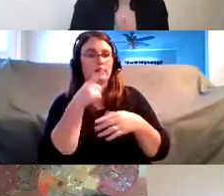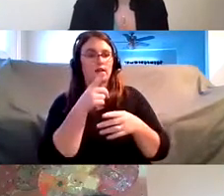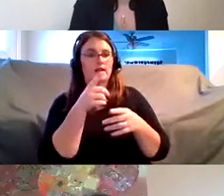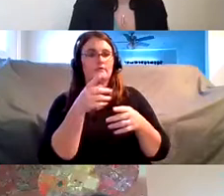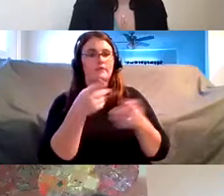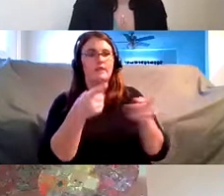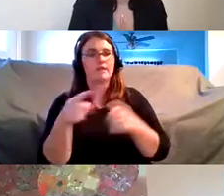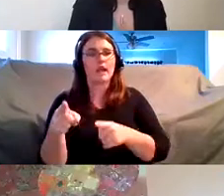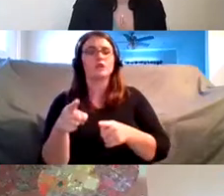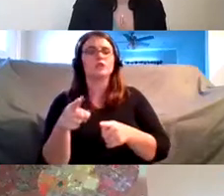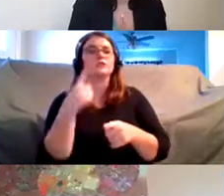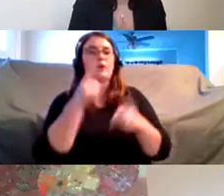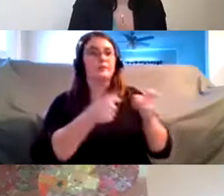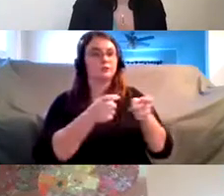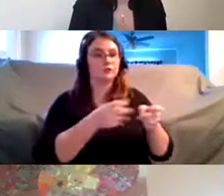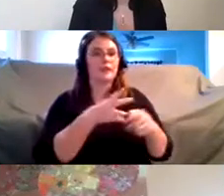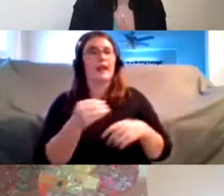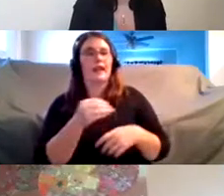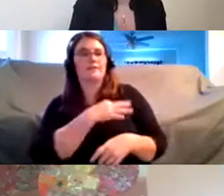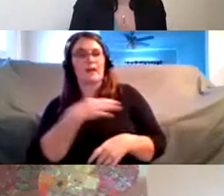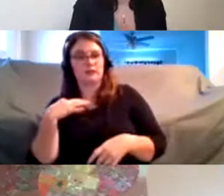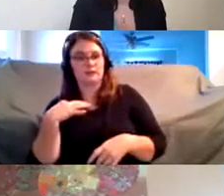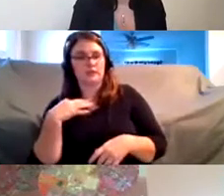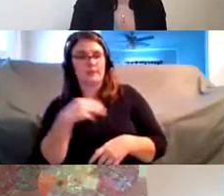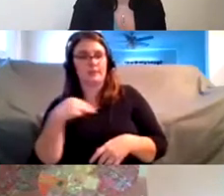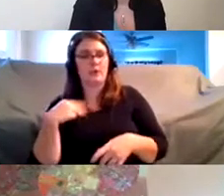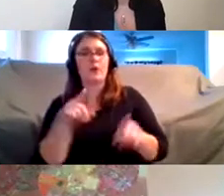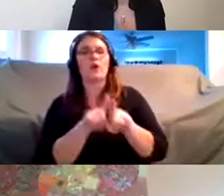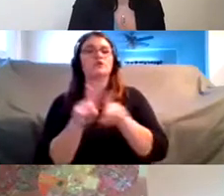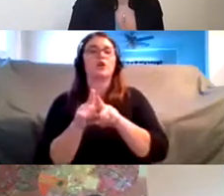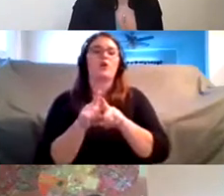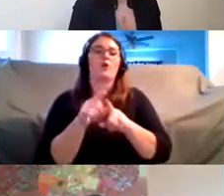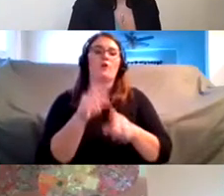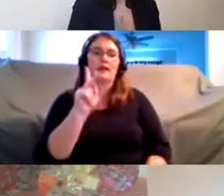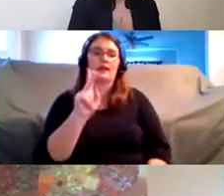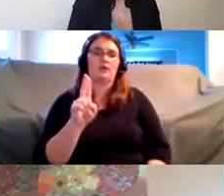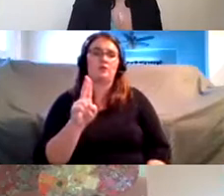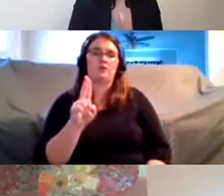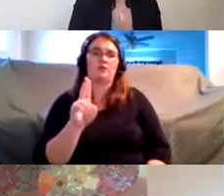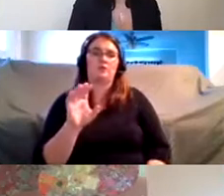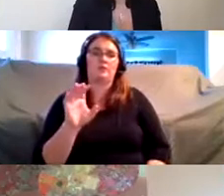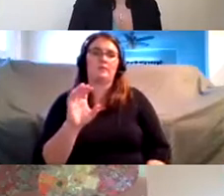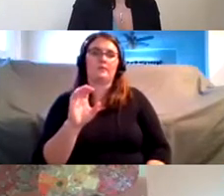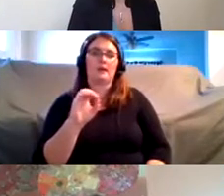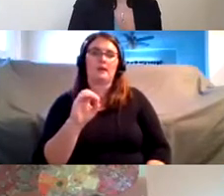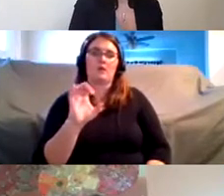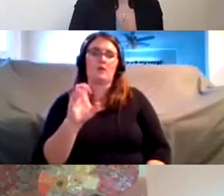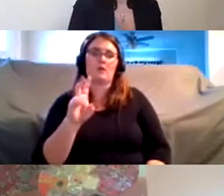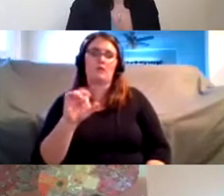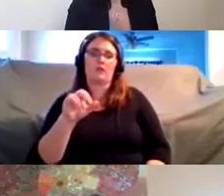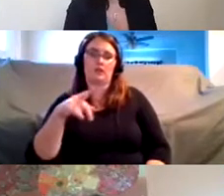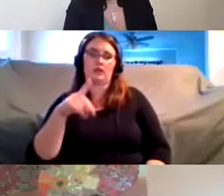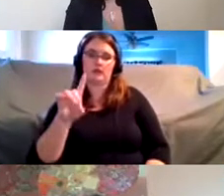member. I'm also an administrator on KU's Edwards campus in Overland Park. And I grew up in Johnson